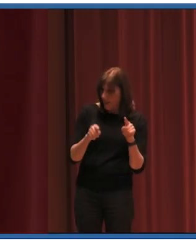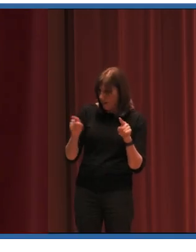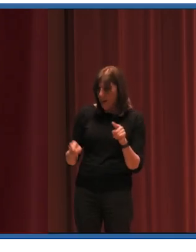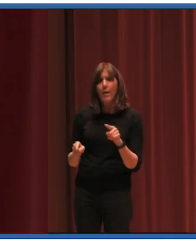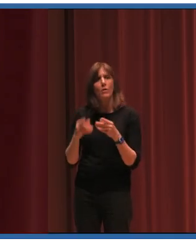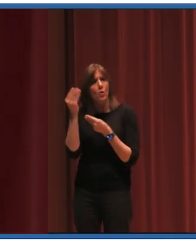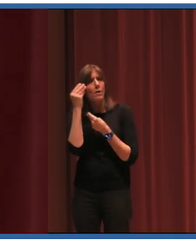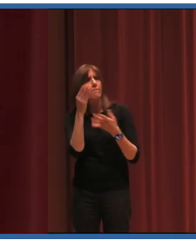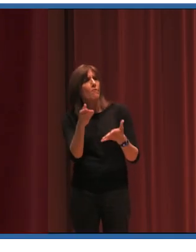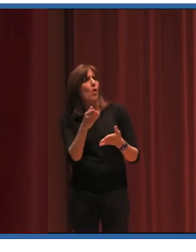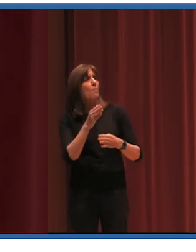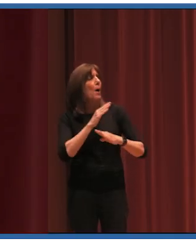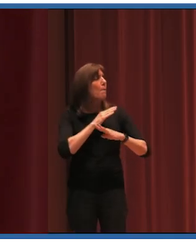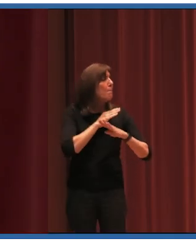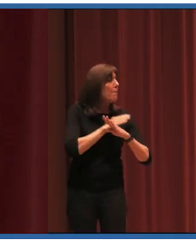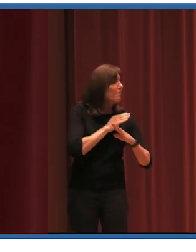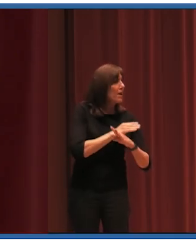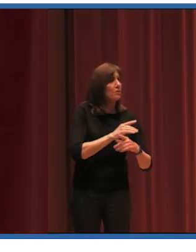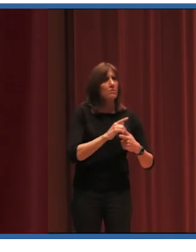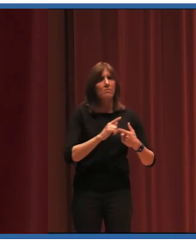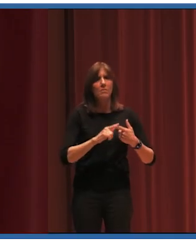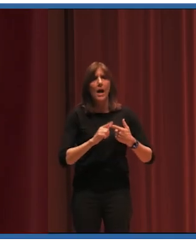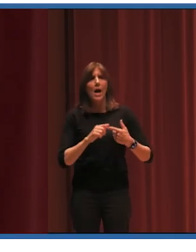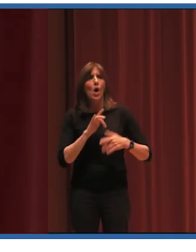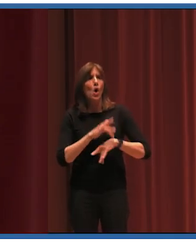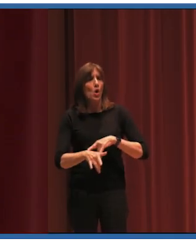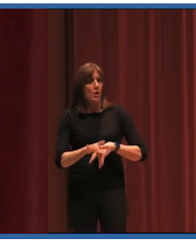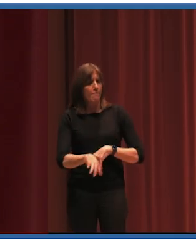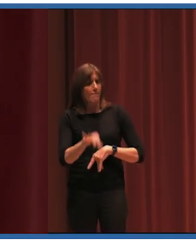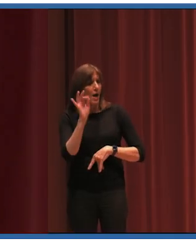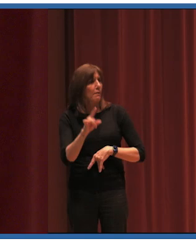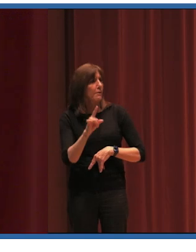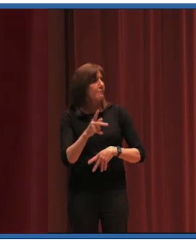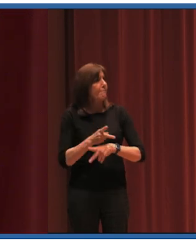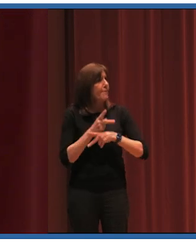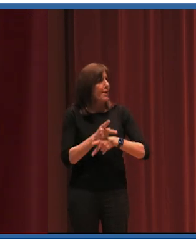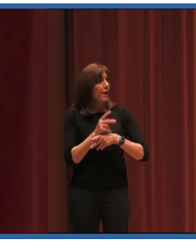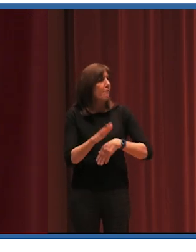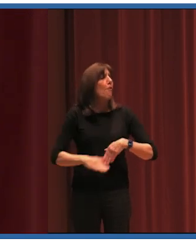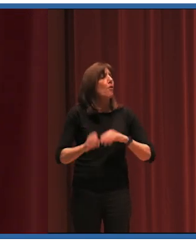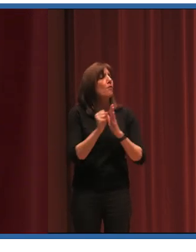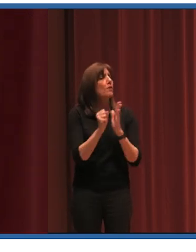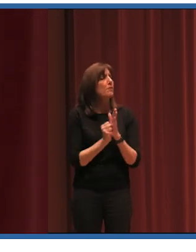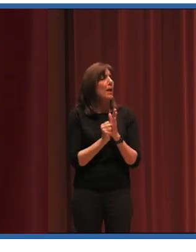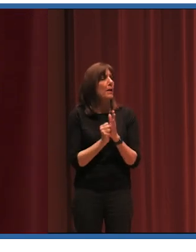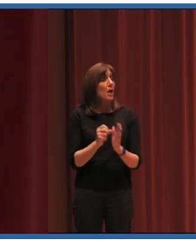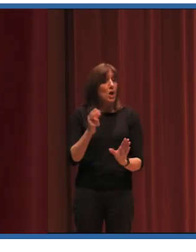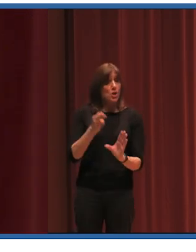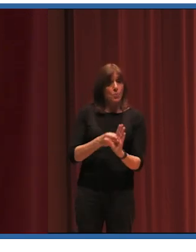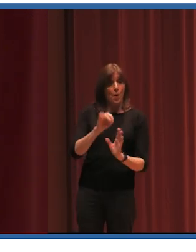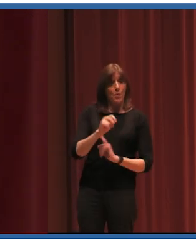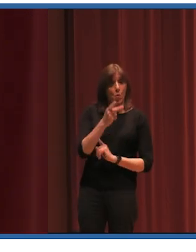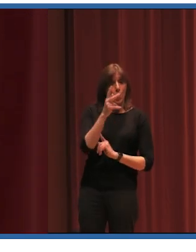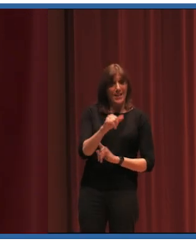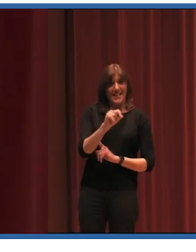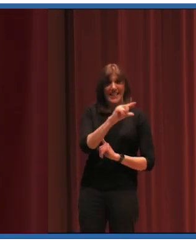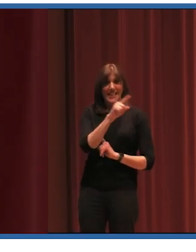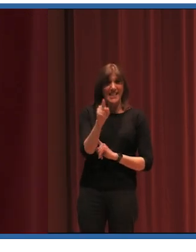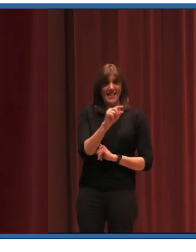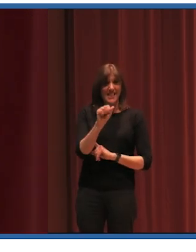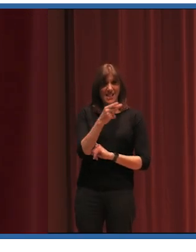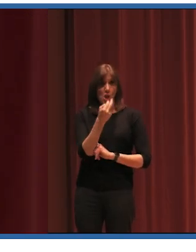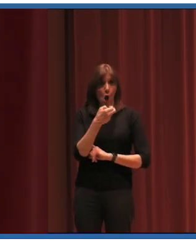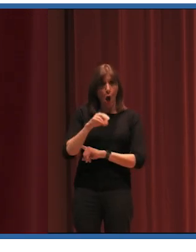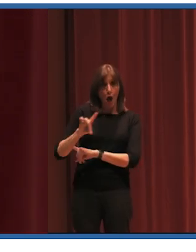prevention, early detection, and care across the state. She's joined by Whitney Zond, PhD, assistant professor